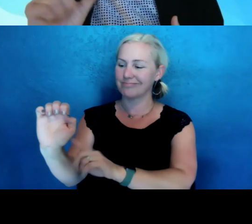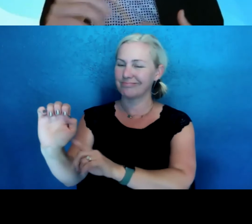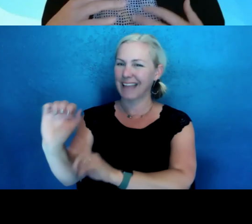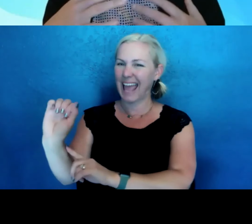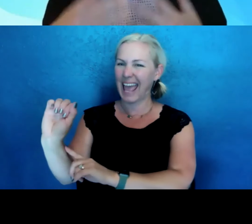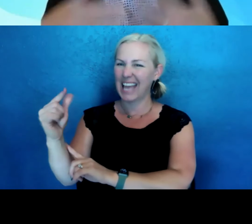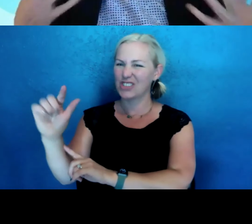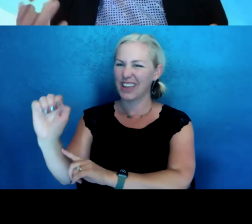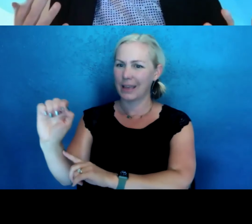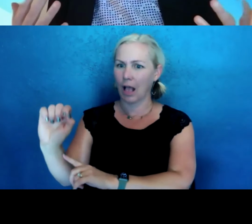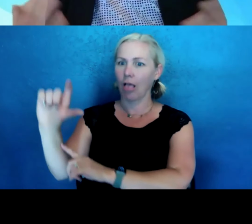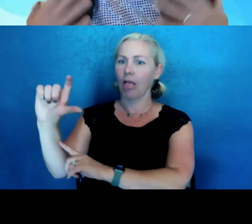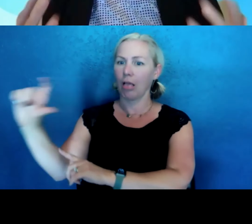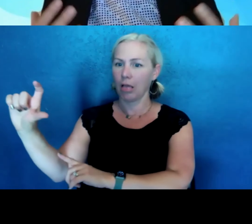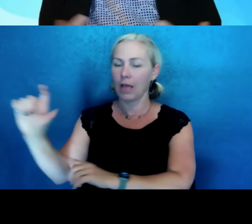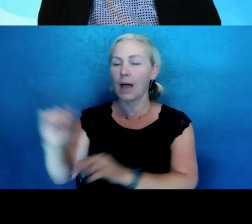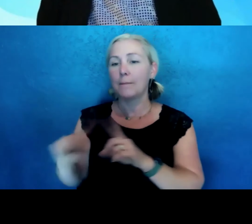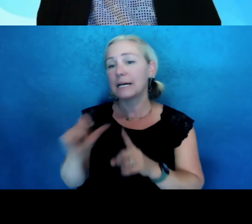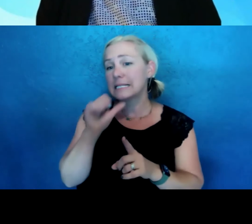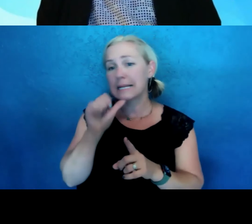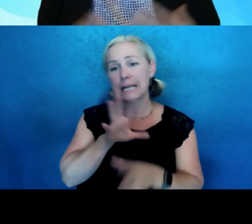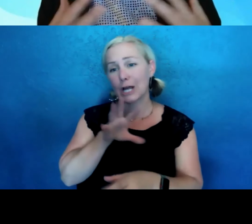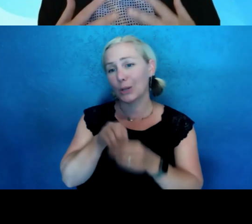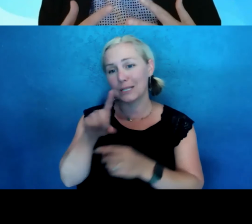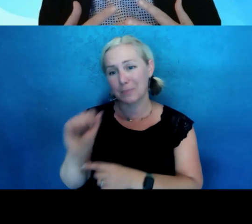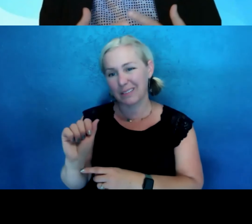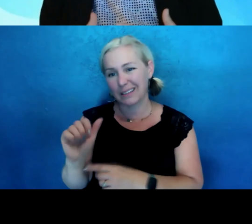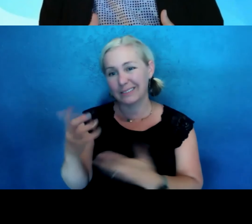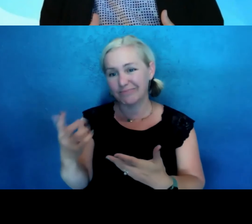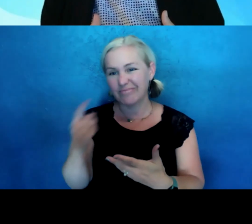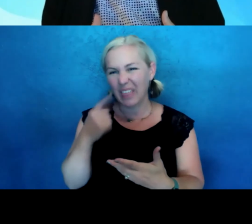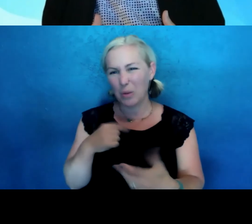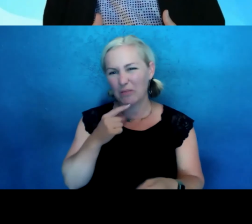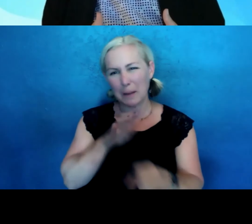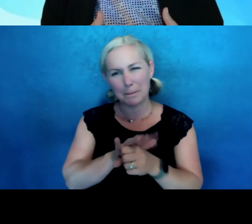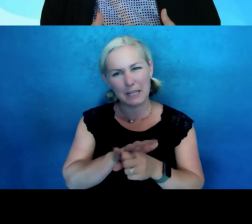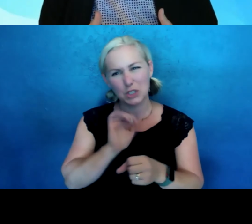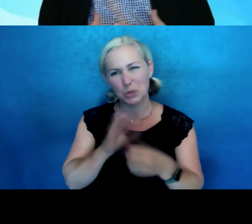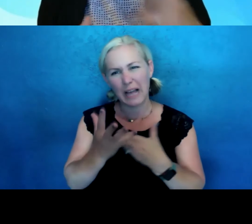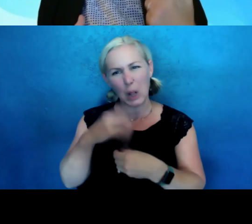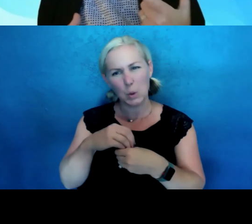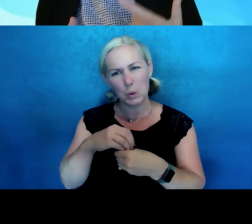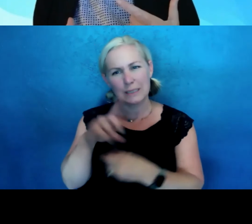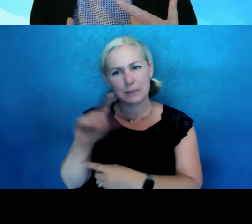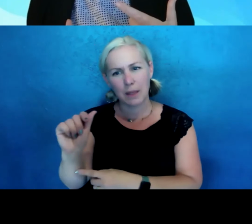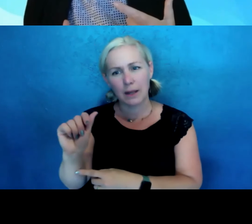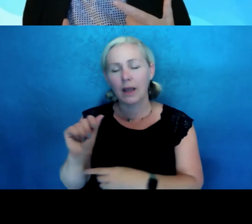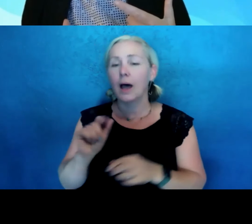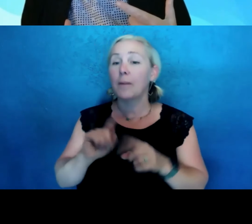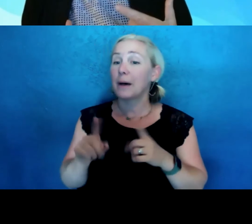capitalized, but it doesn't include disability. So I don't think it works for California where we're committed to that inclusivity, but it is a nice